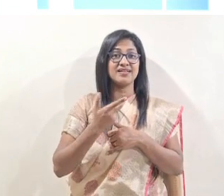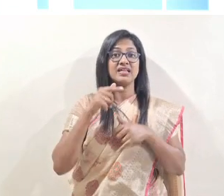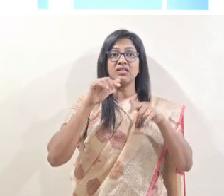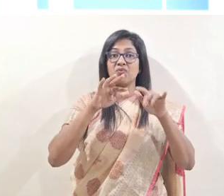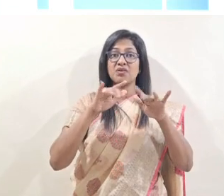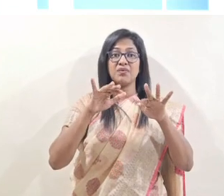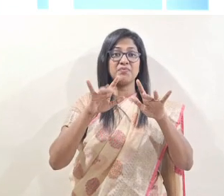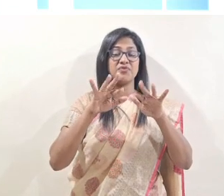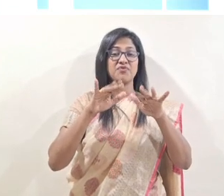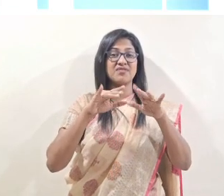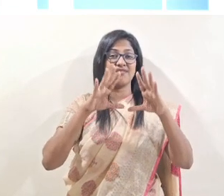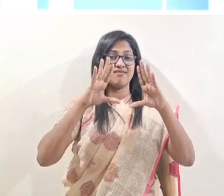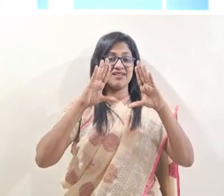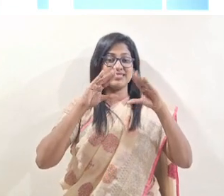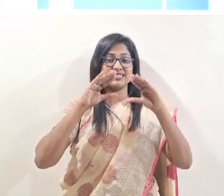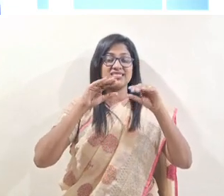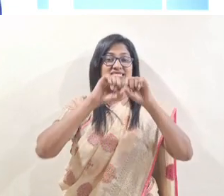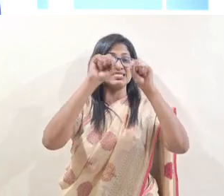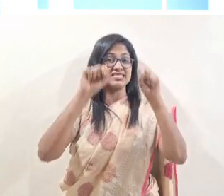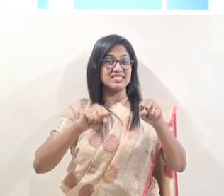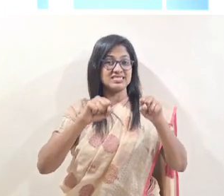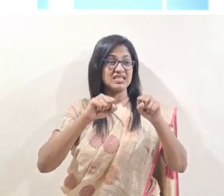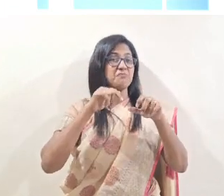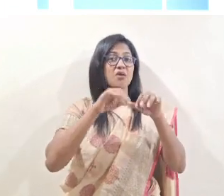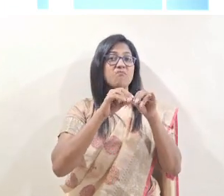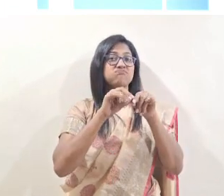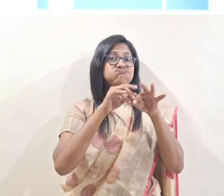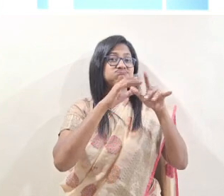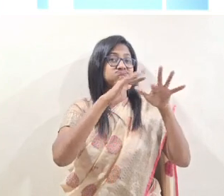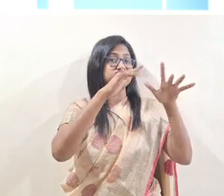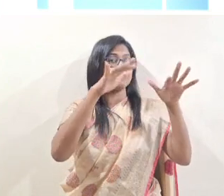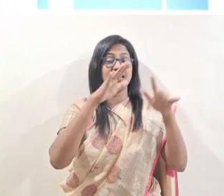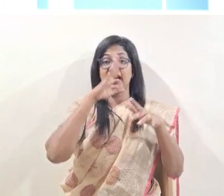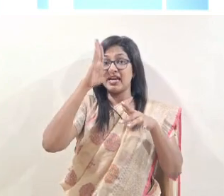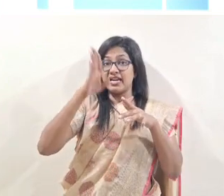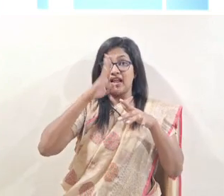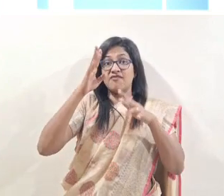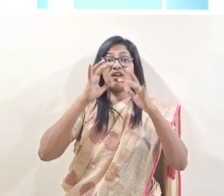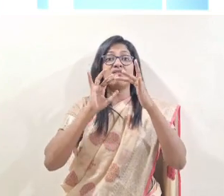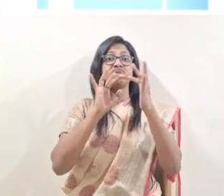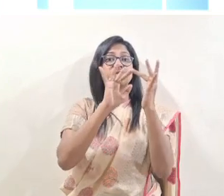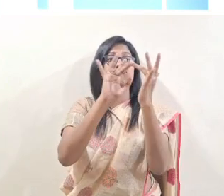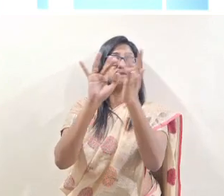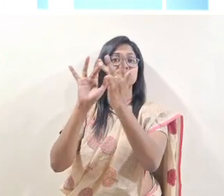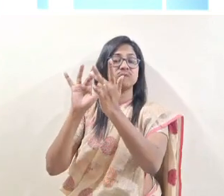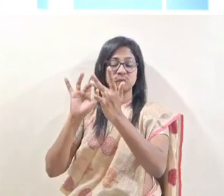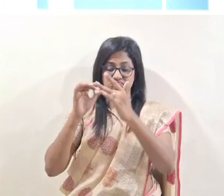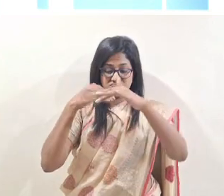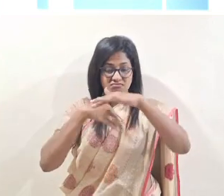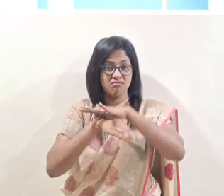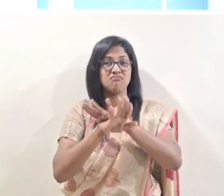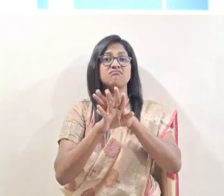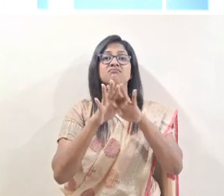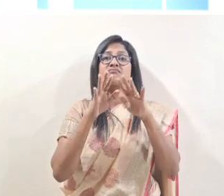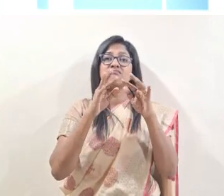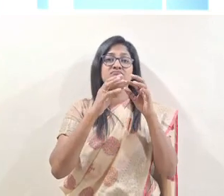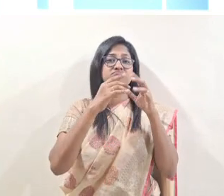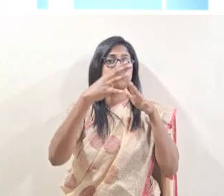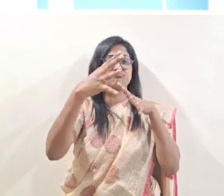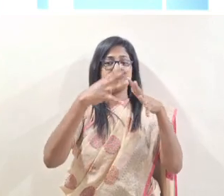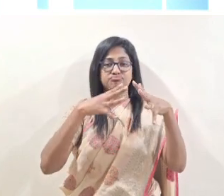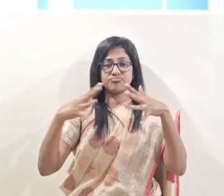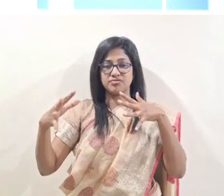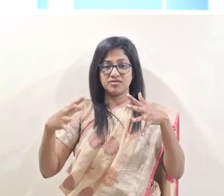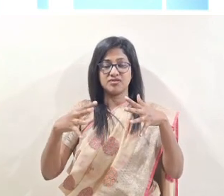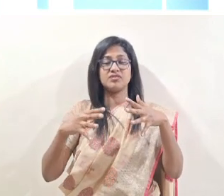computer system's footprint is increasing in our railway network. Now you see it in the